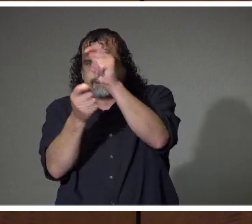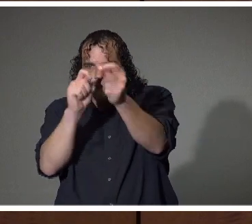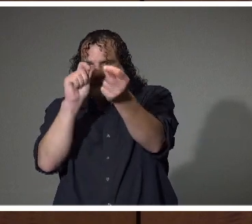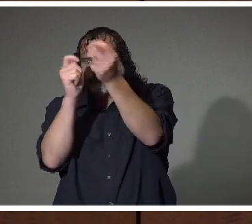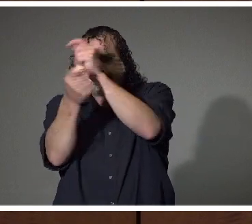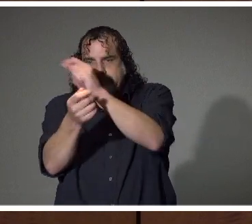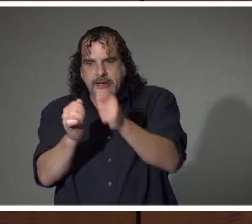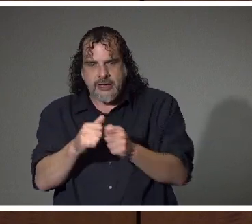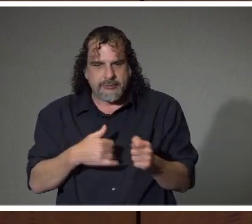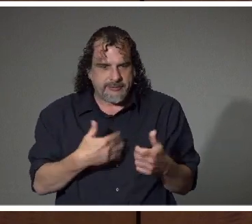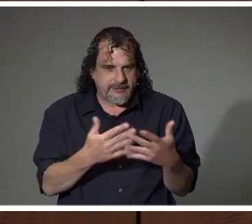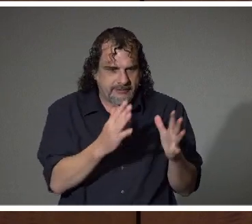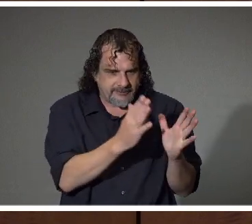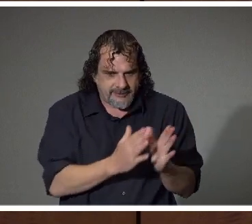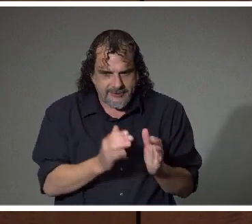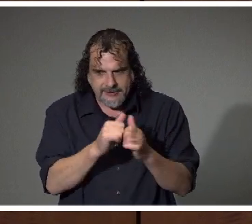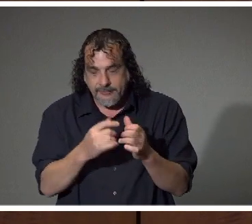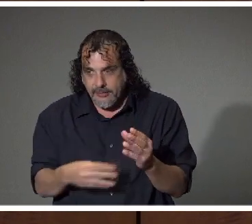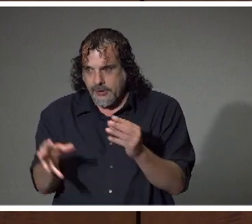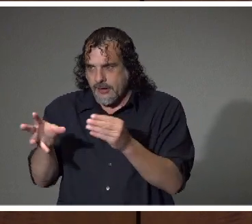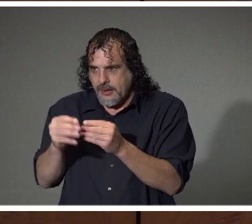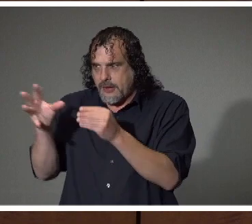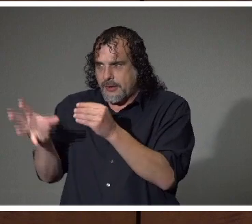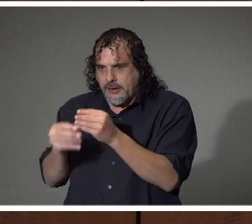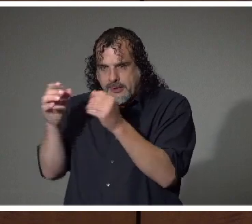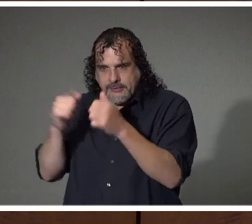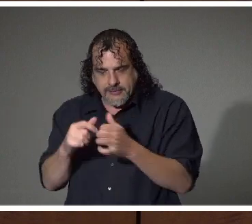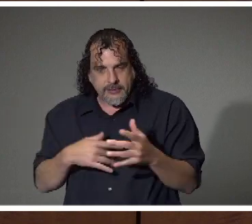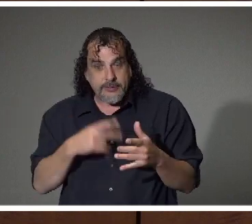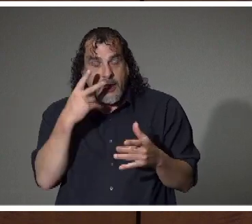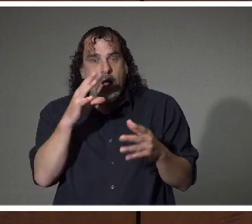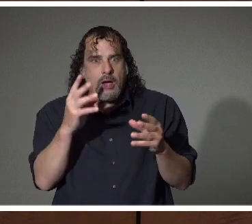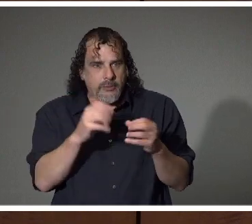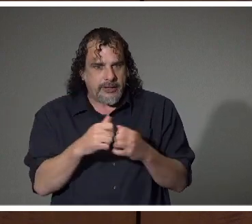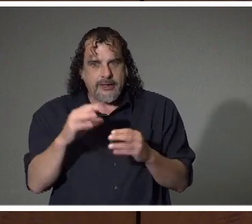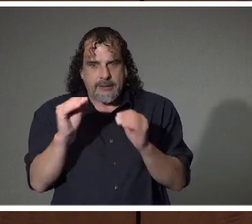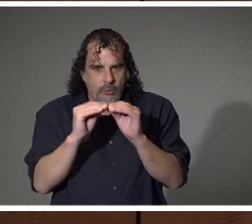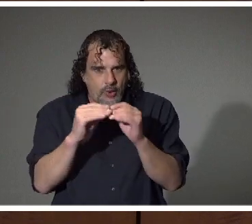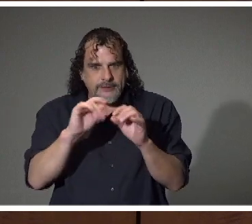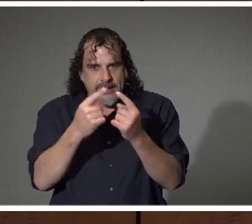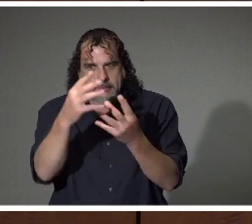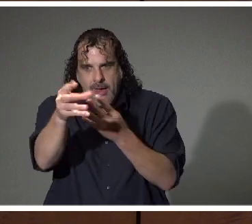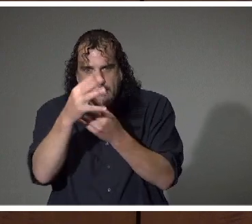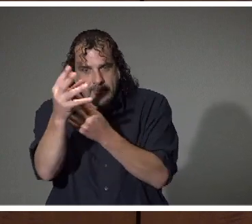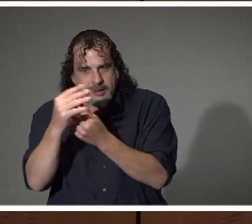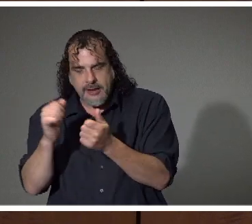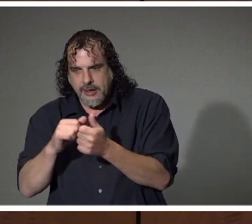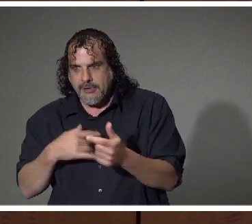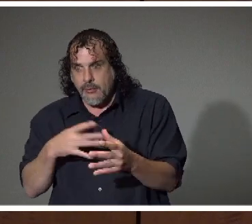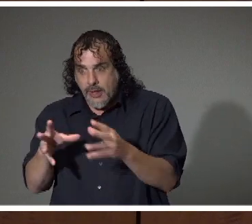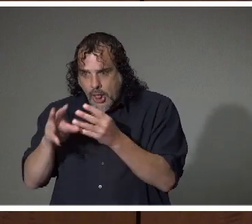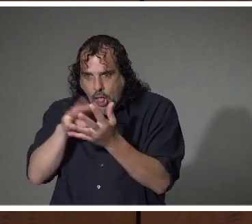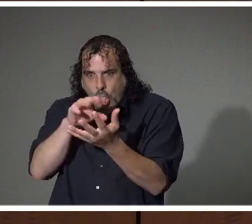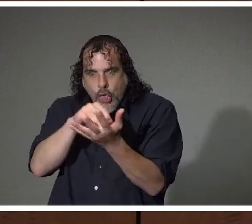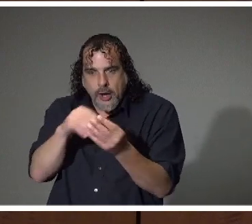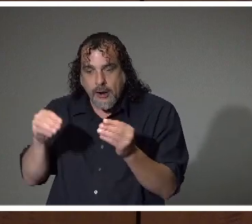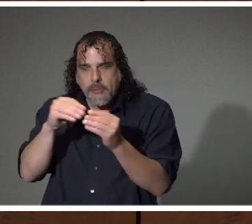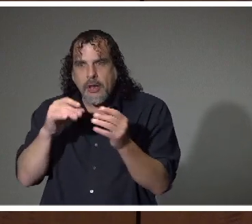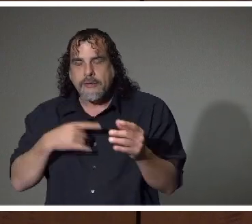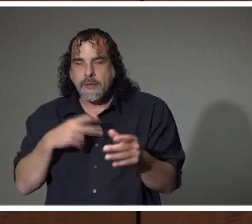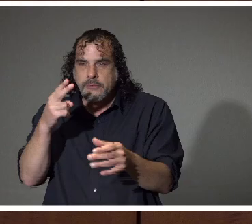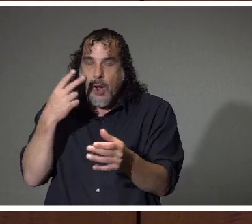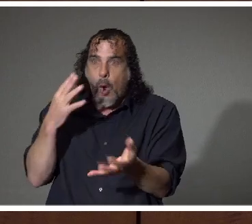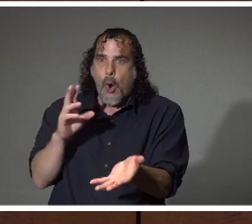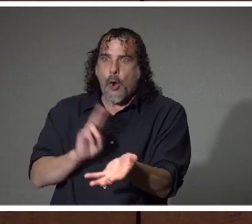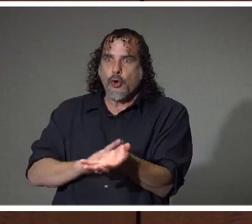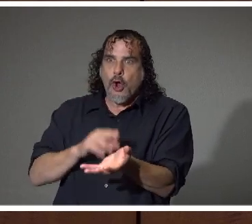more and more, and we can sharpen more focus as we build our teams and as we learn more to really make sure we pay adequate attention to places like long-term care